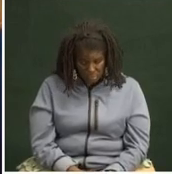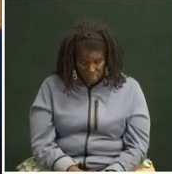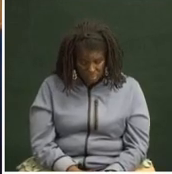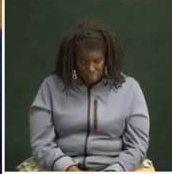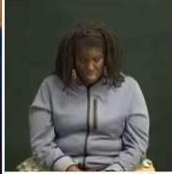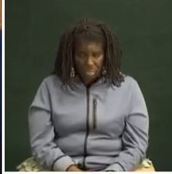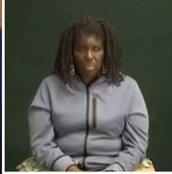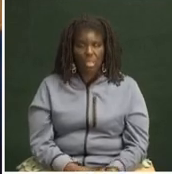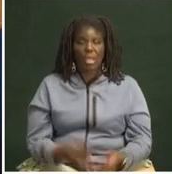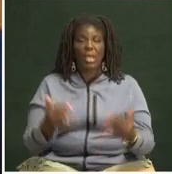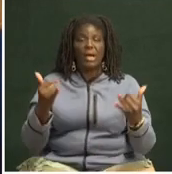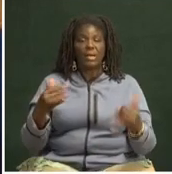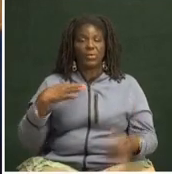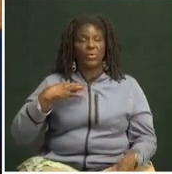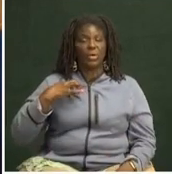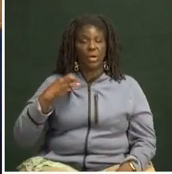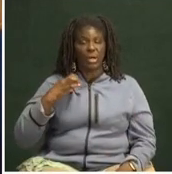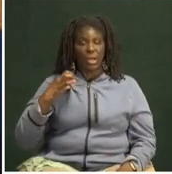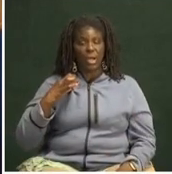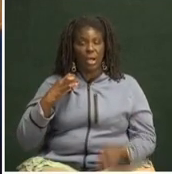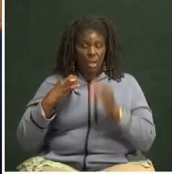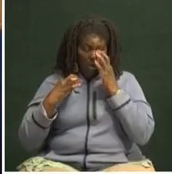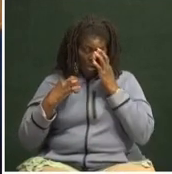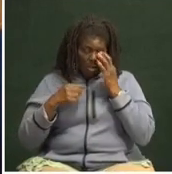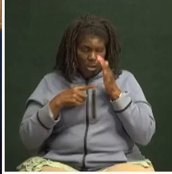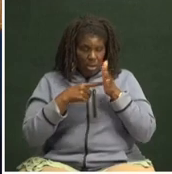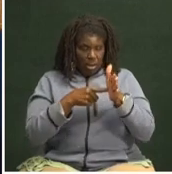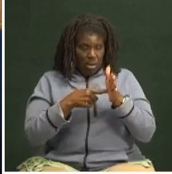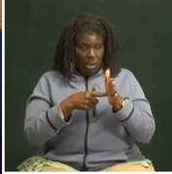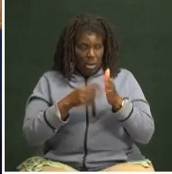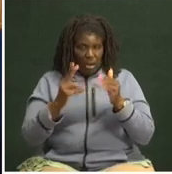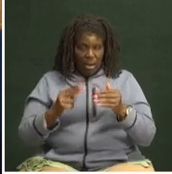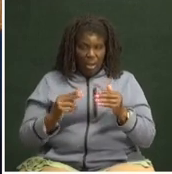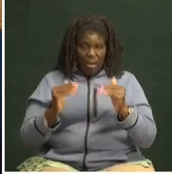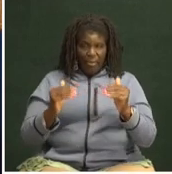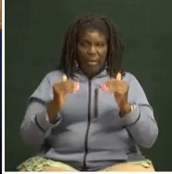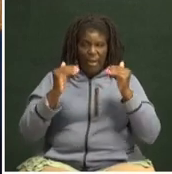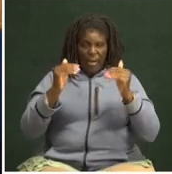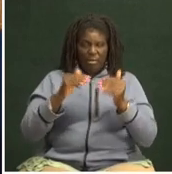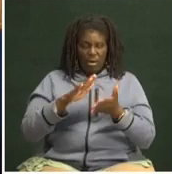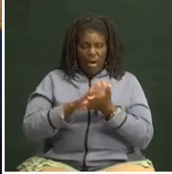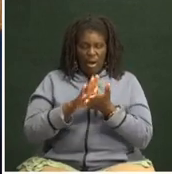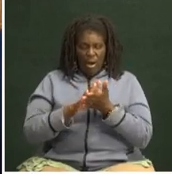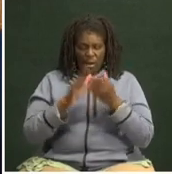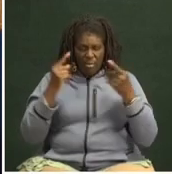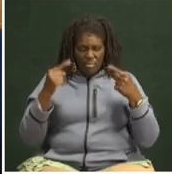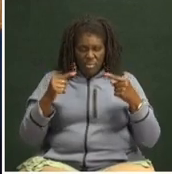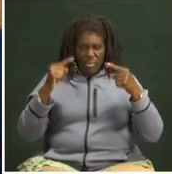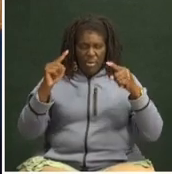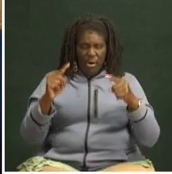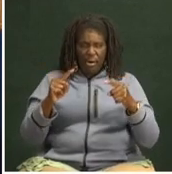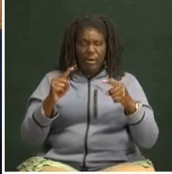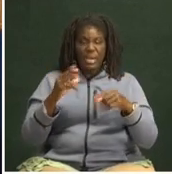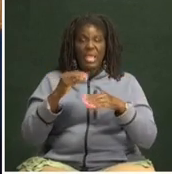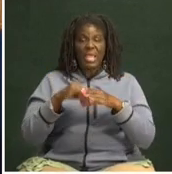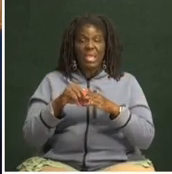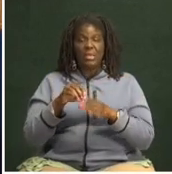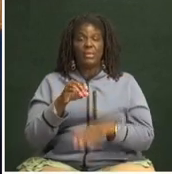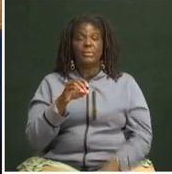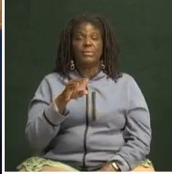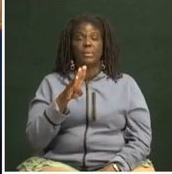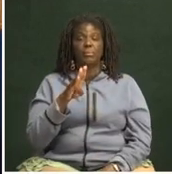The following candidates are representative of the highest academic achievers within the undergraduate student